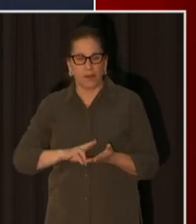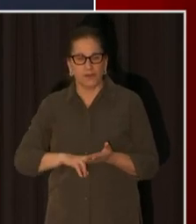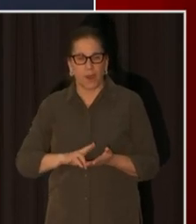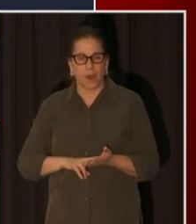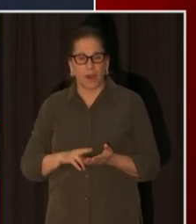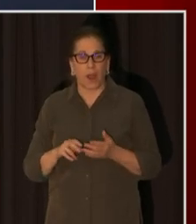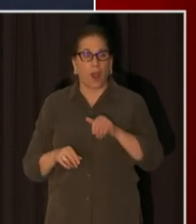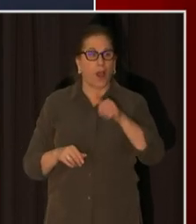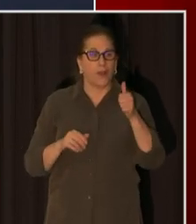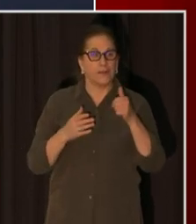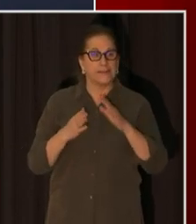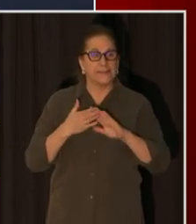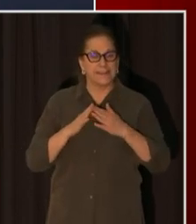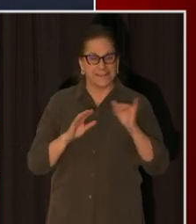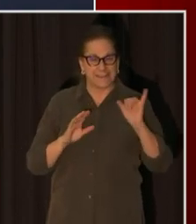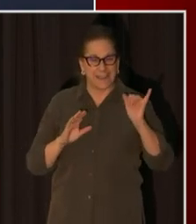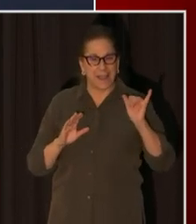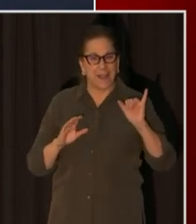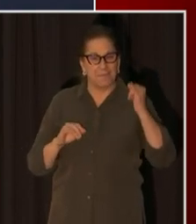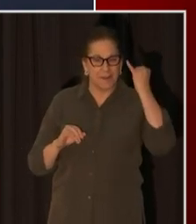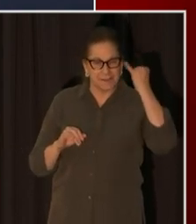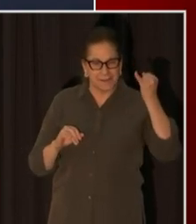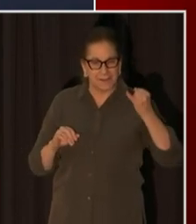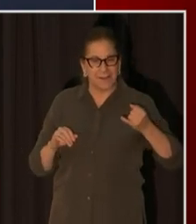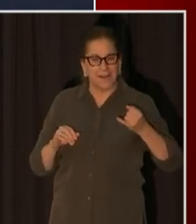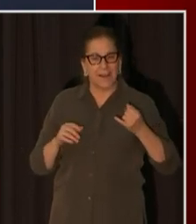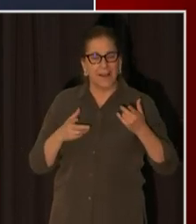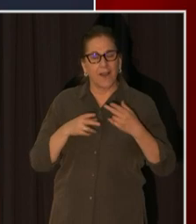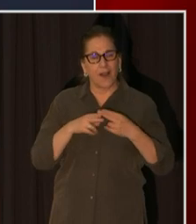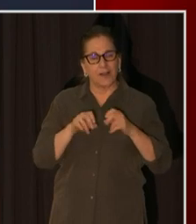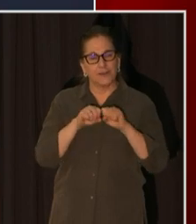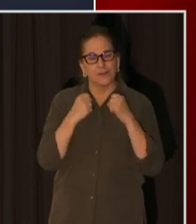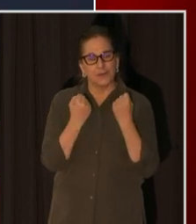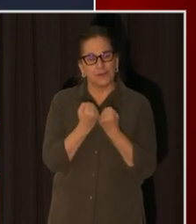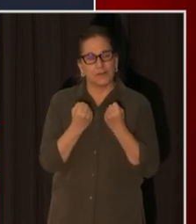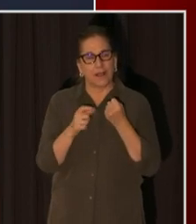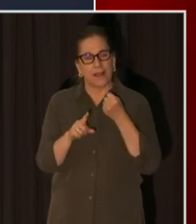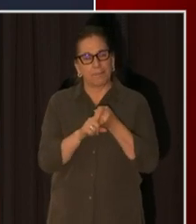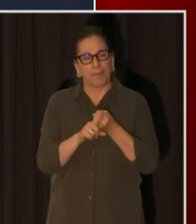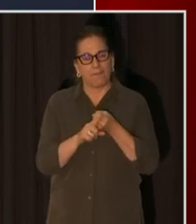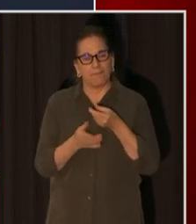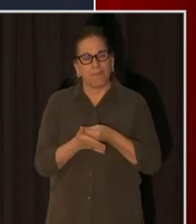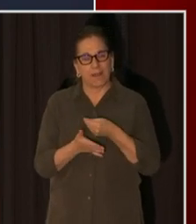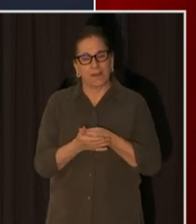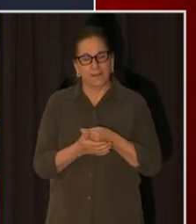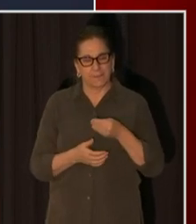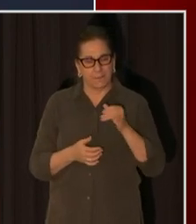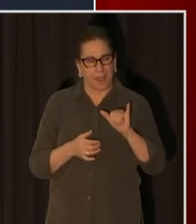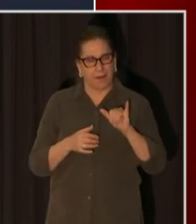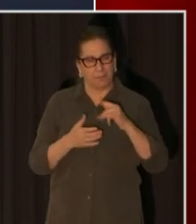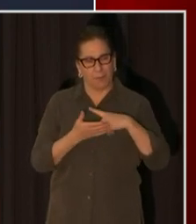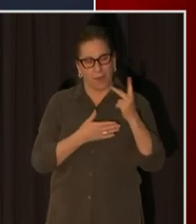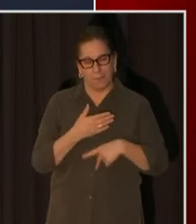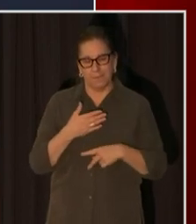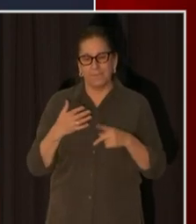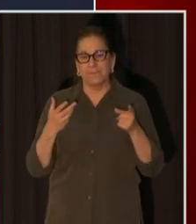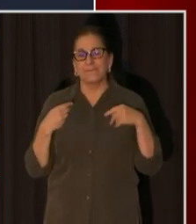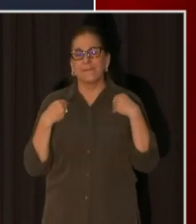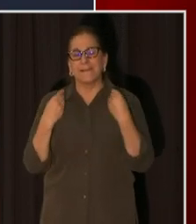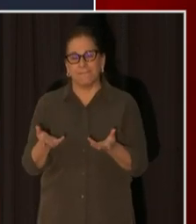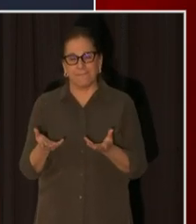or multiple of these different measures that you talked about? Yeah, you know, I like what they're doing in New Orleans